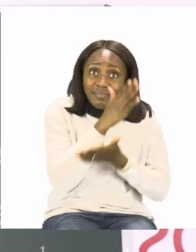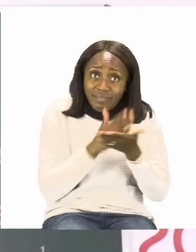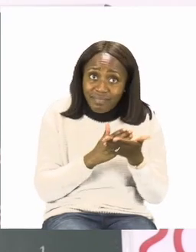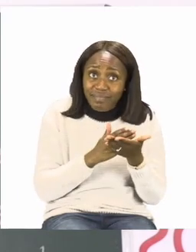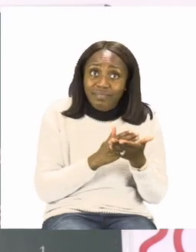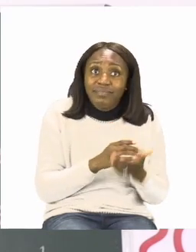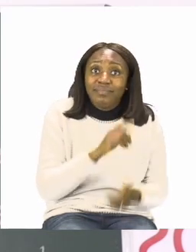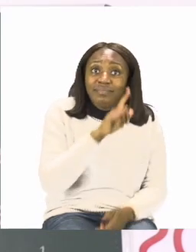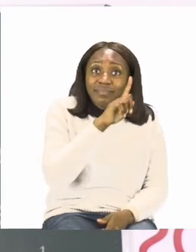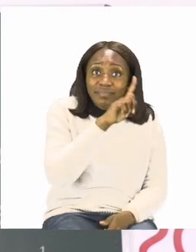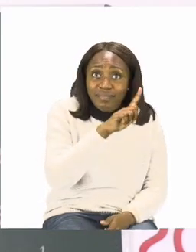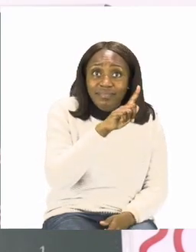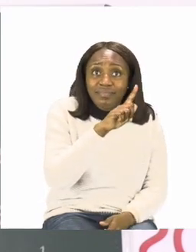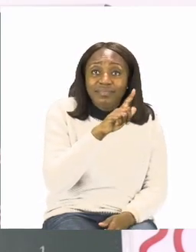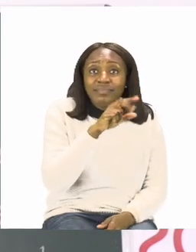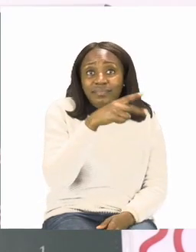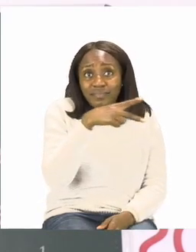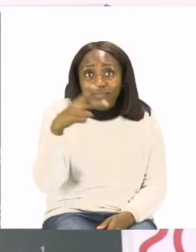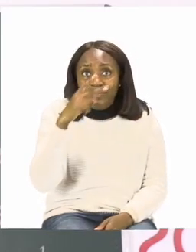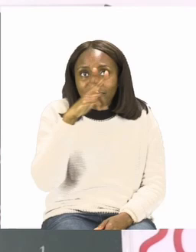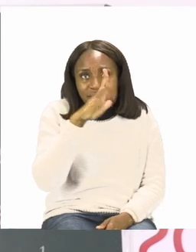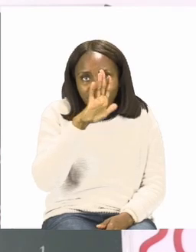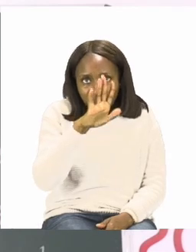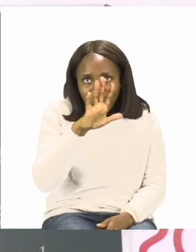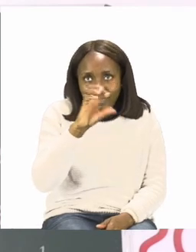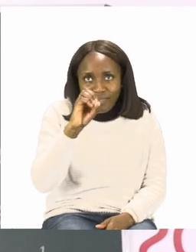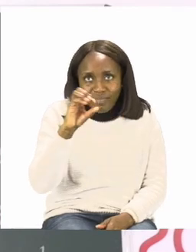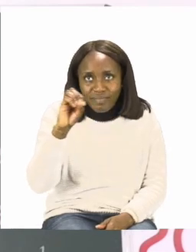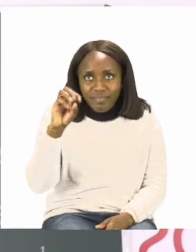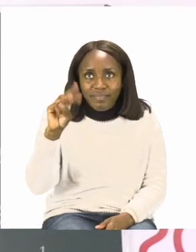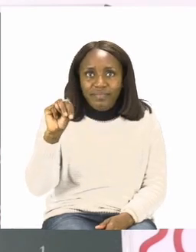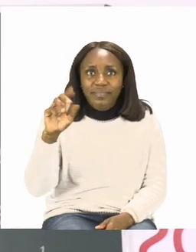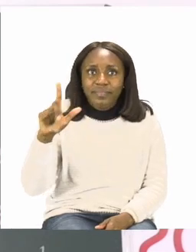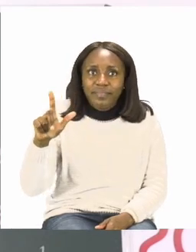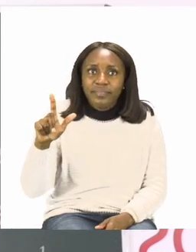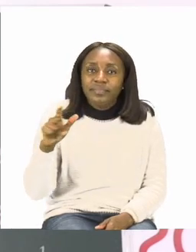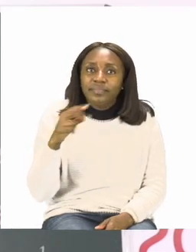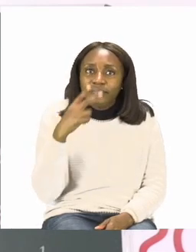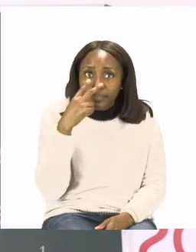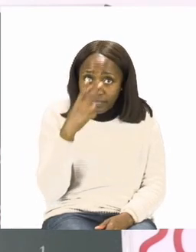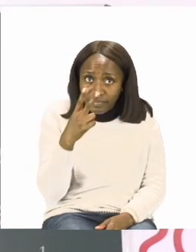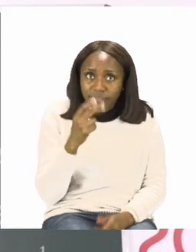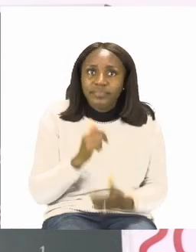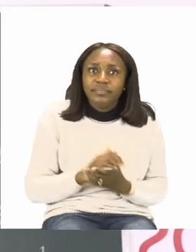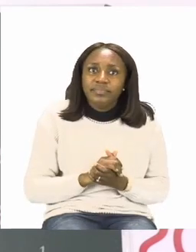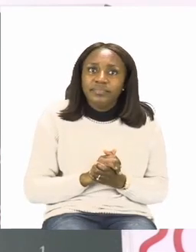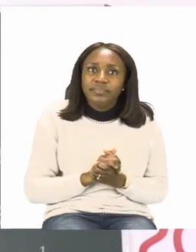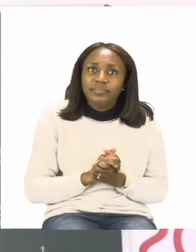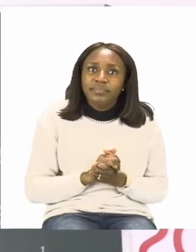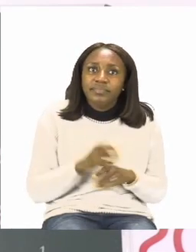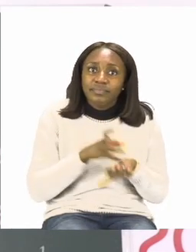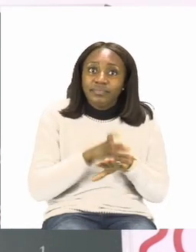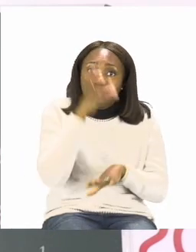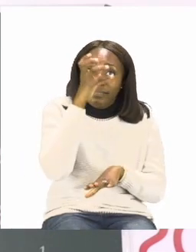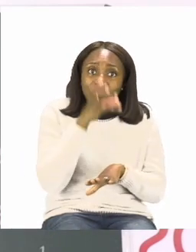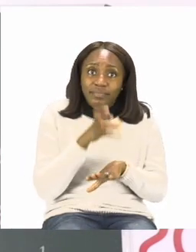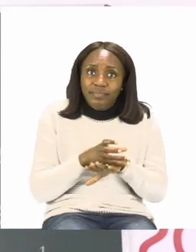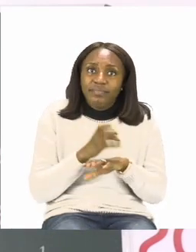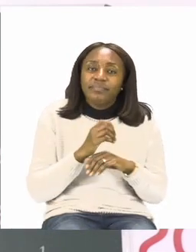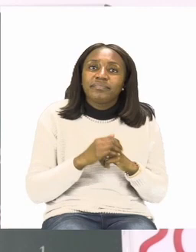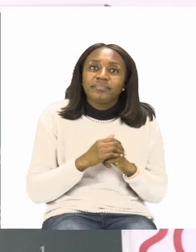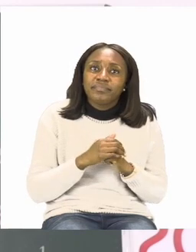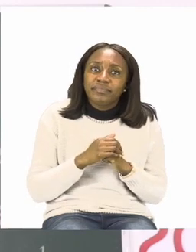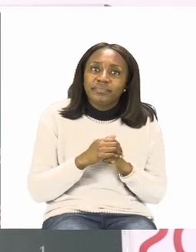500 milliliters. So if you're going to have your jar, let's say this is our jar, the one